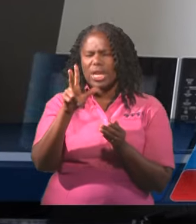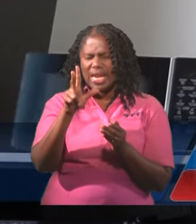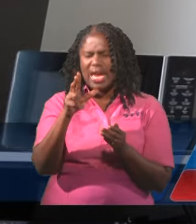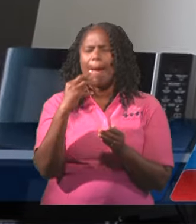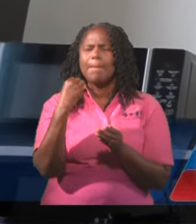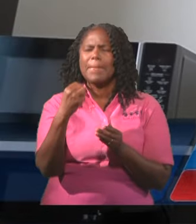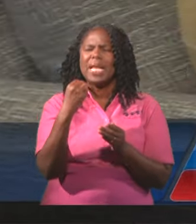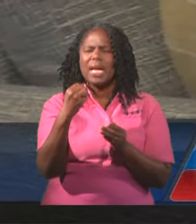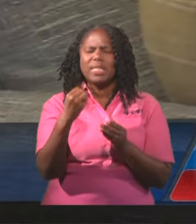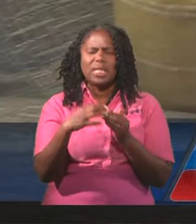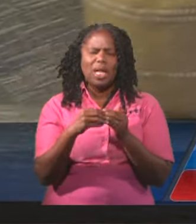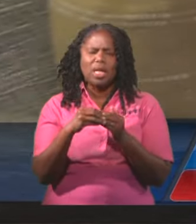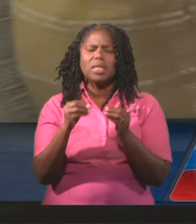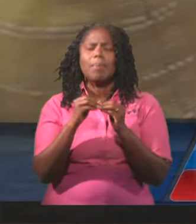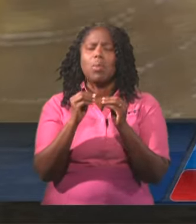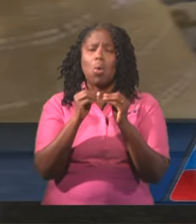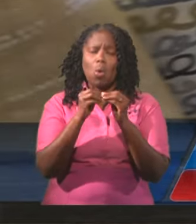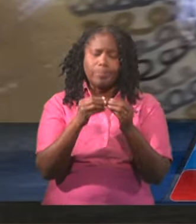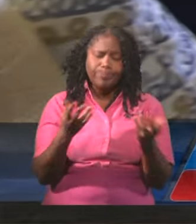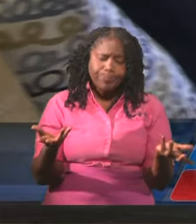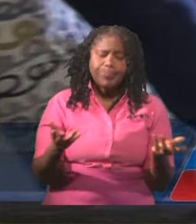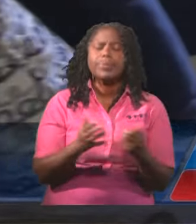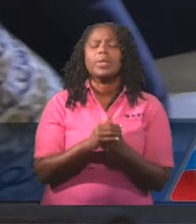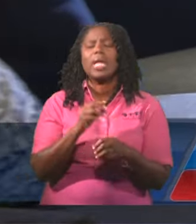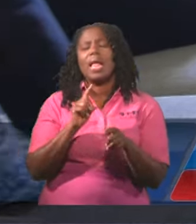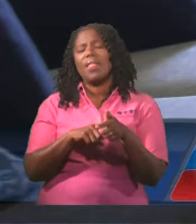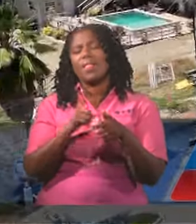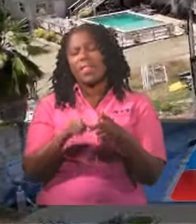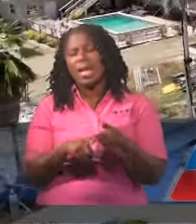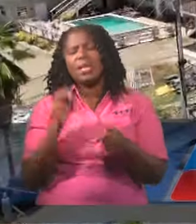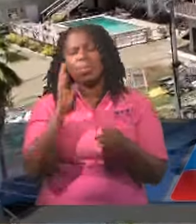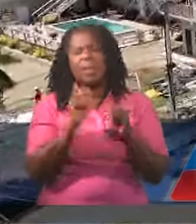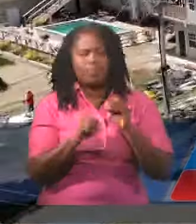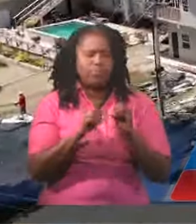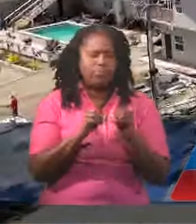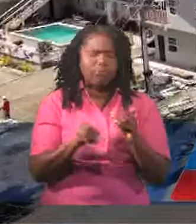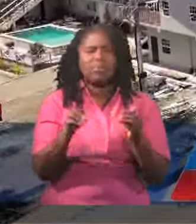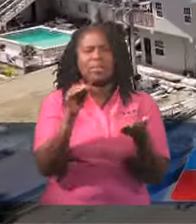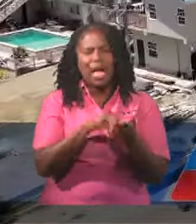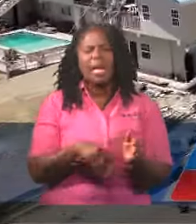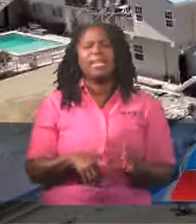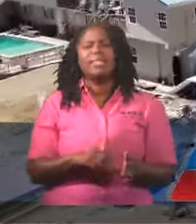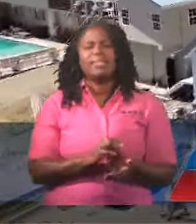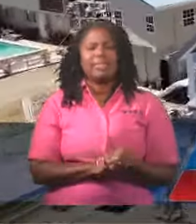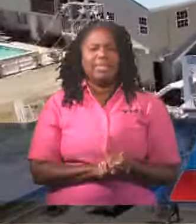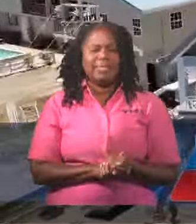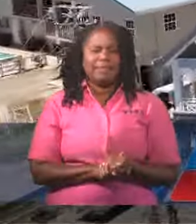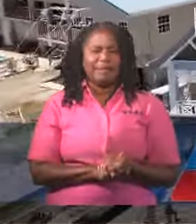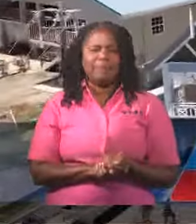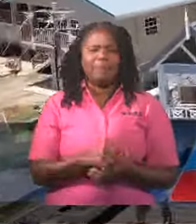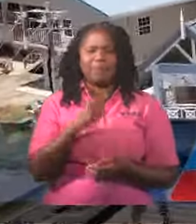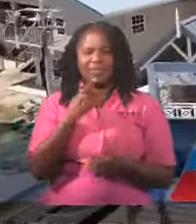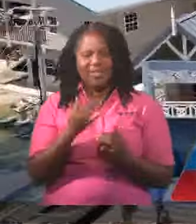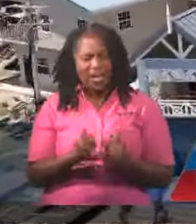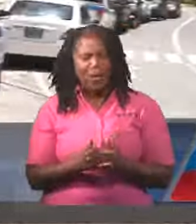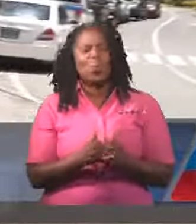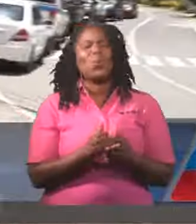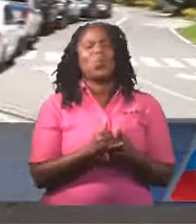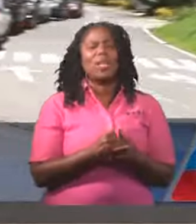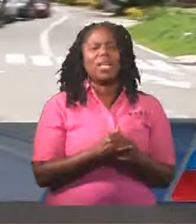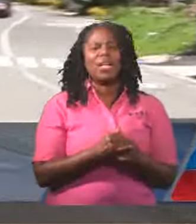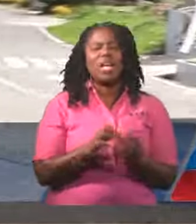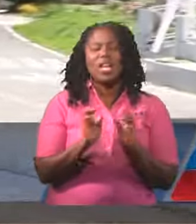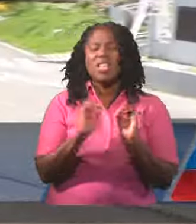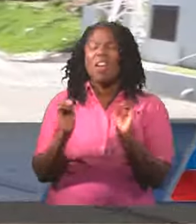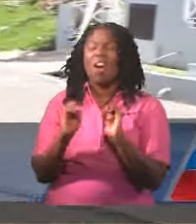address these for an additional $2.3 million. He also noted that after tendering for the management of the hotel, none